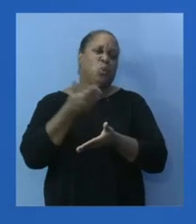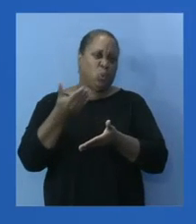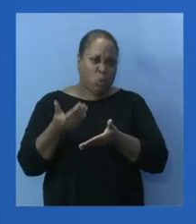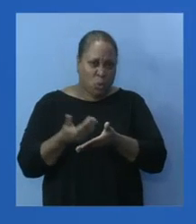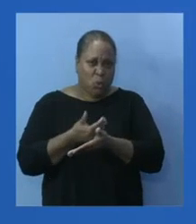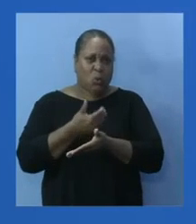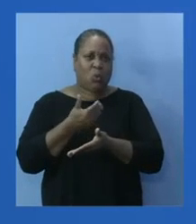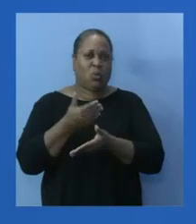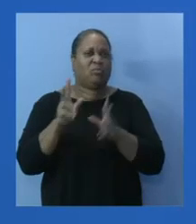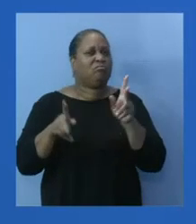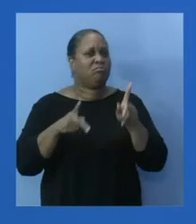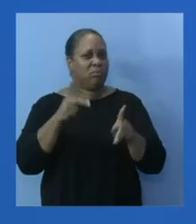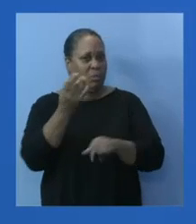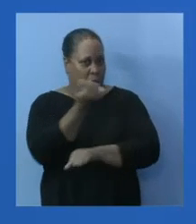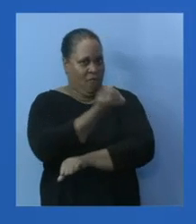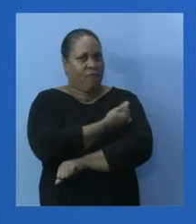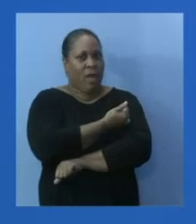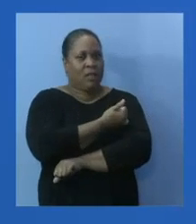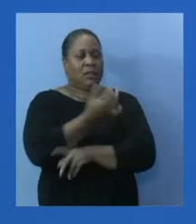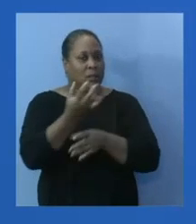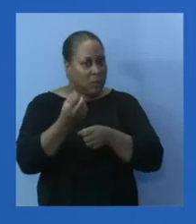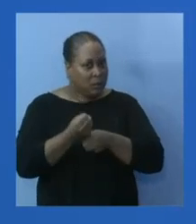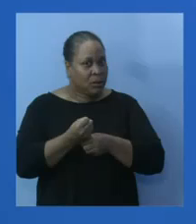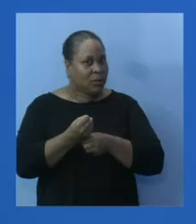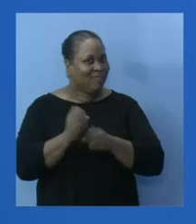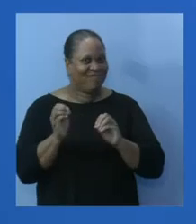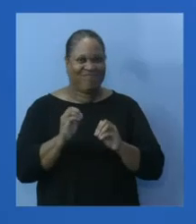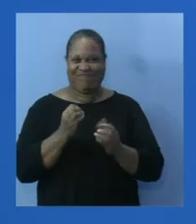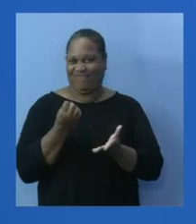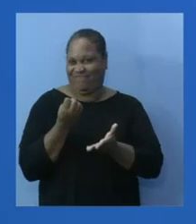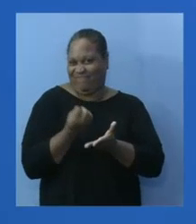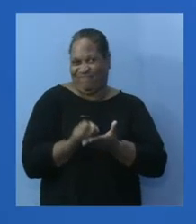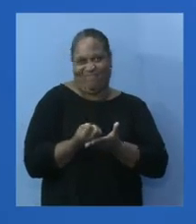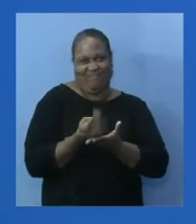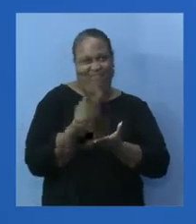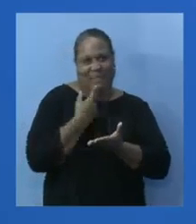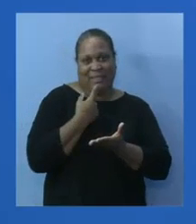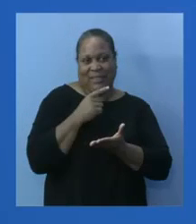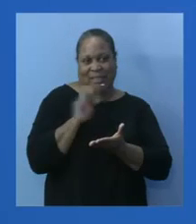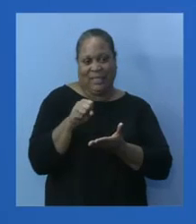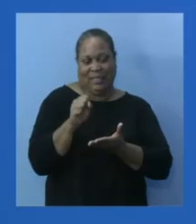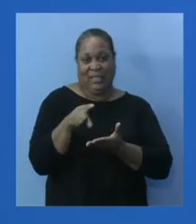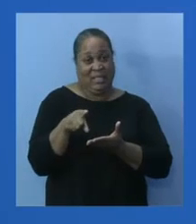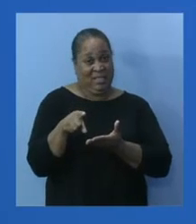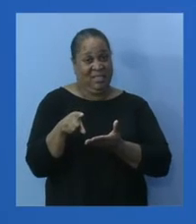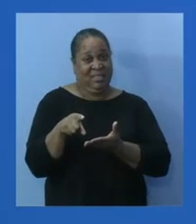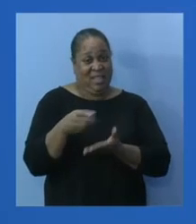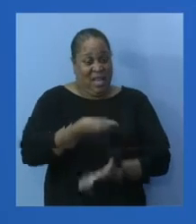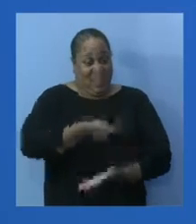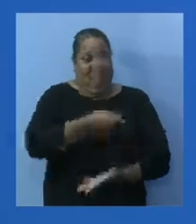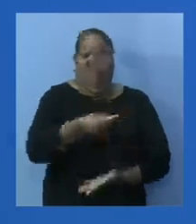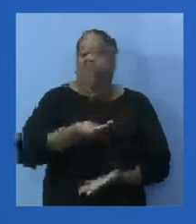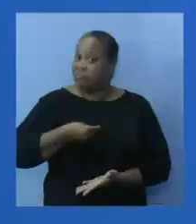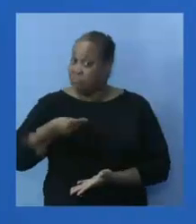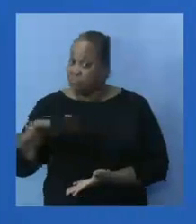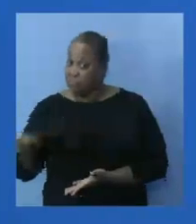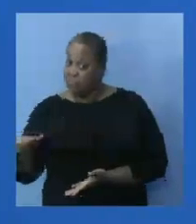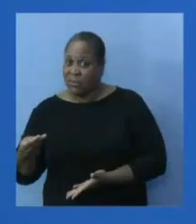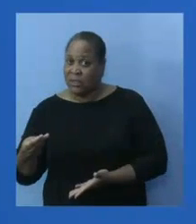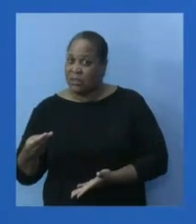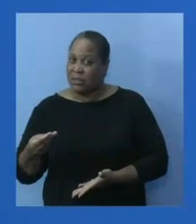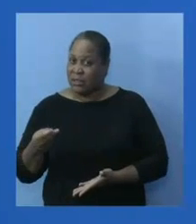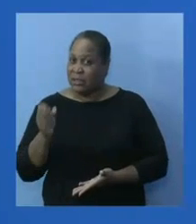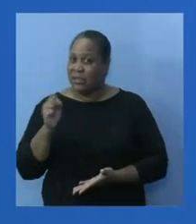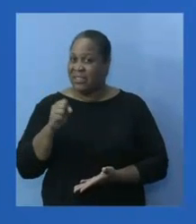that persons that are vaccinated, there's no evidence to confirm whether or not they still have the ability to transmit it to other persons. So those are